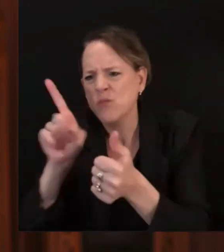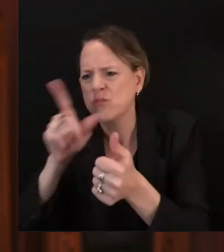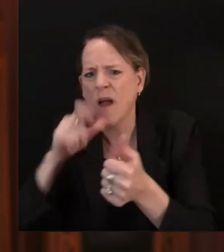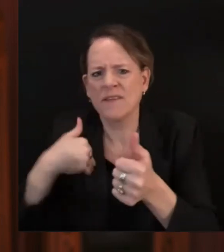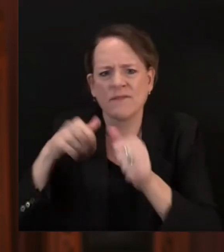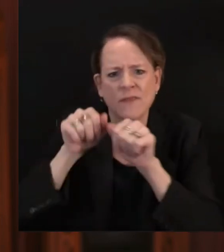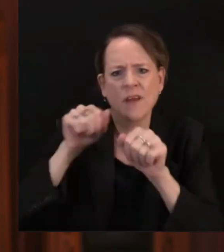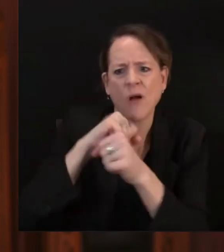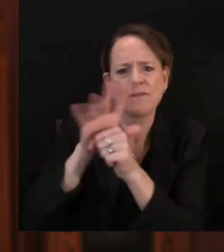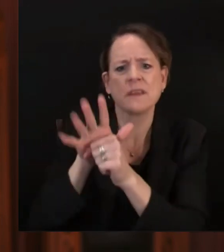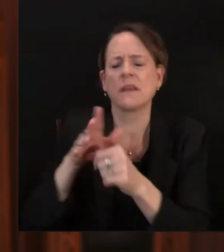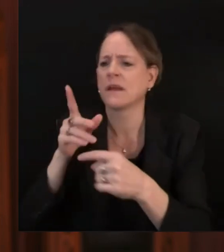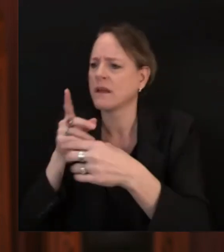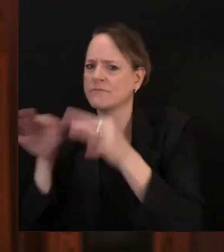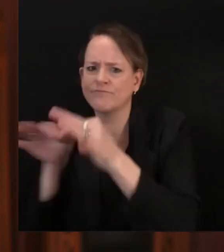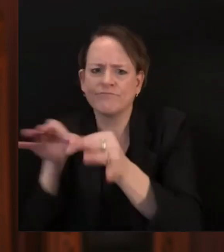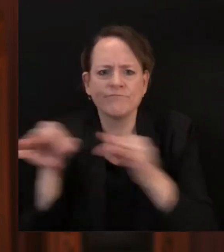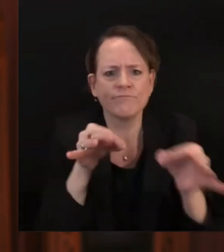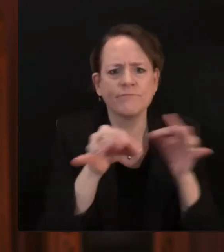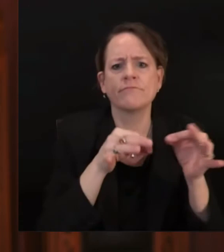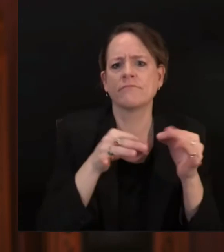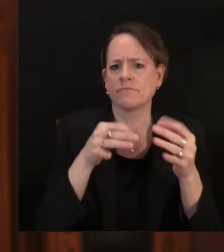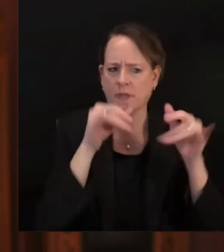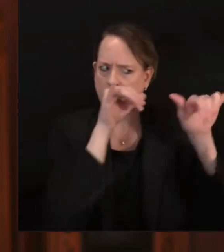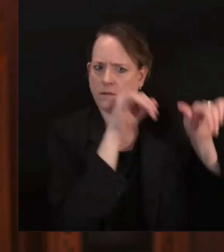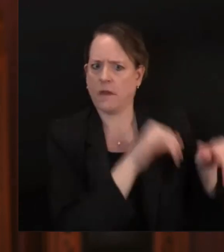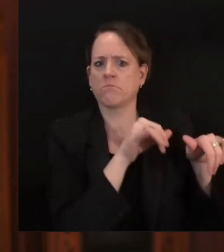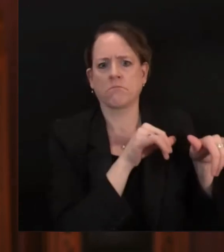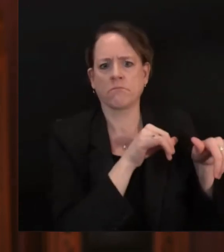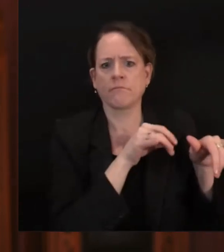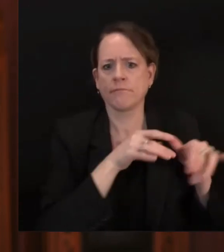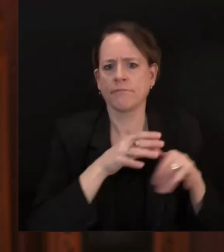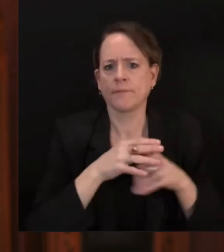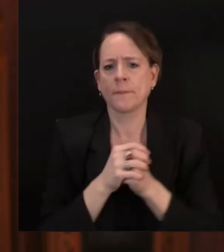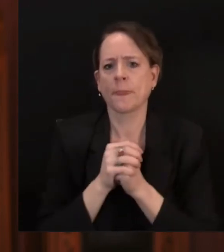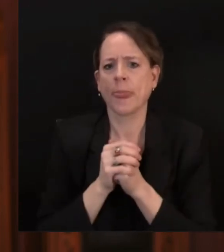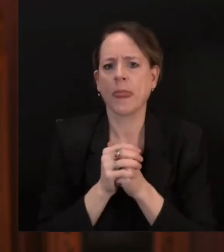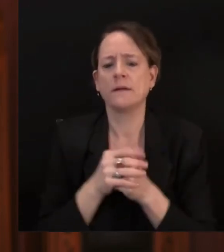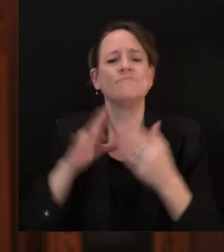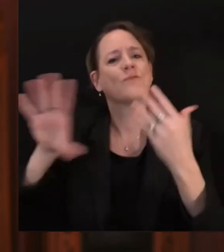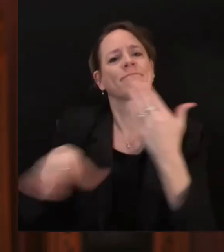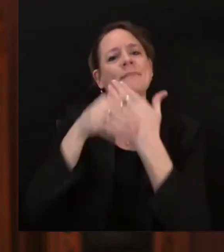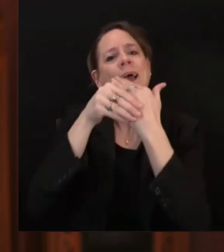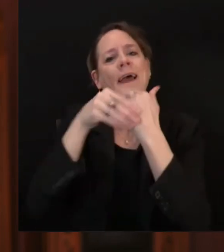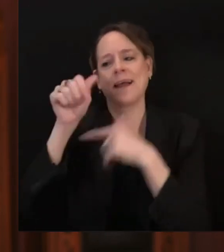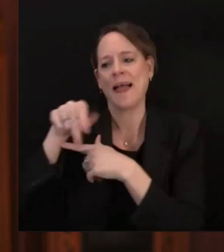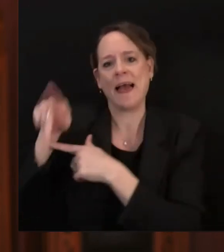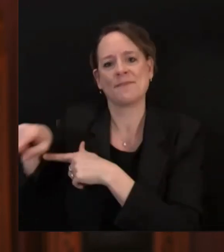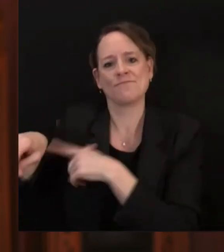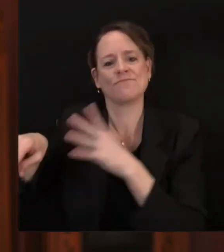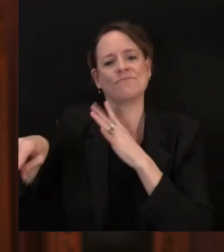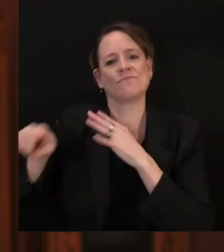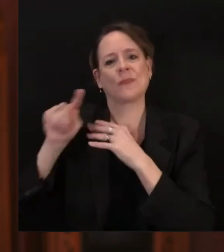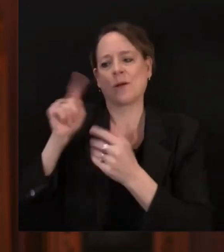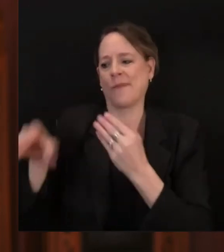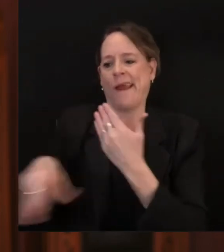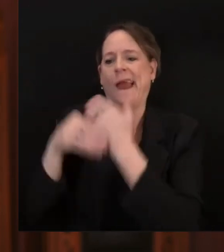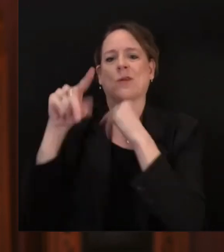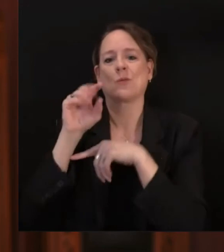touch with folks through the work that they are currently doing, but it does allow us all to get a